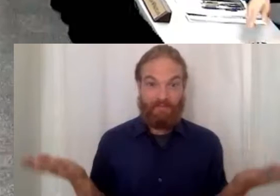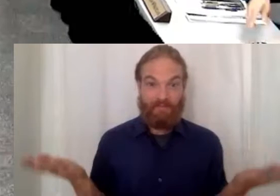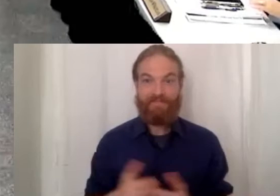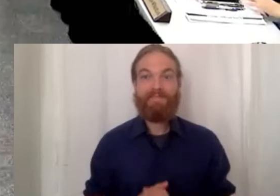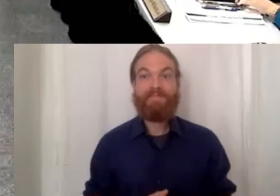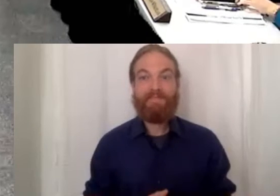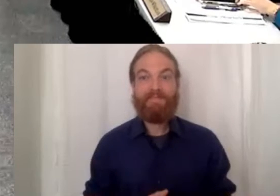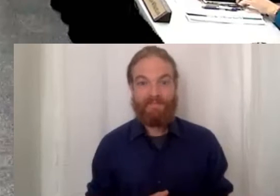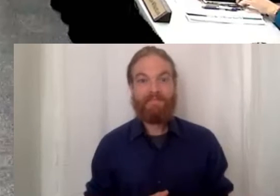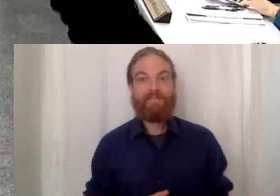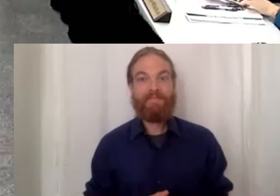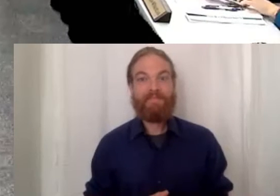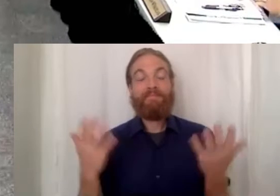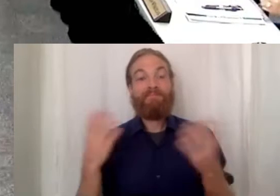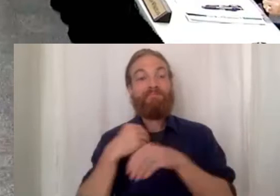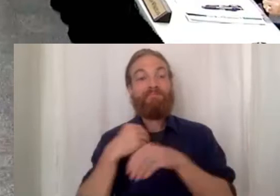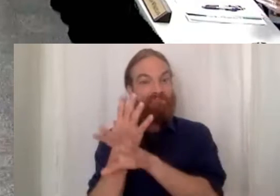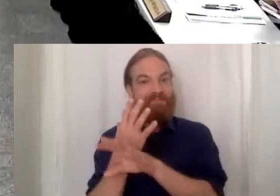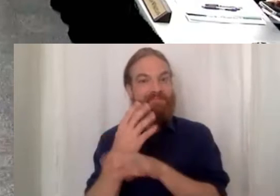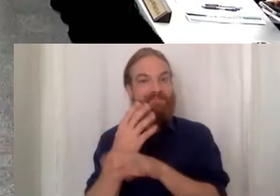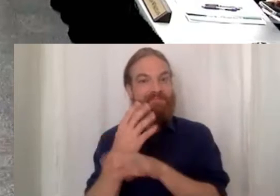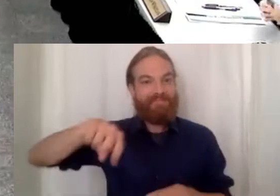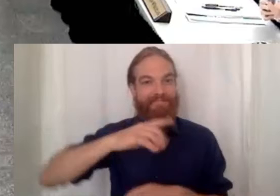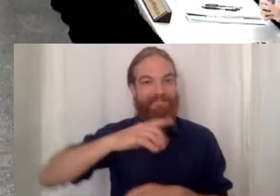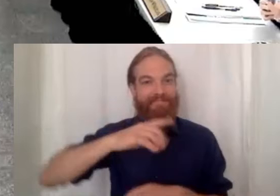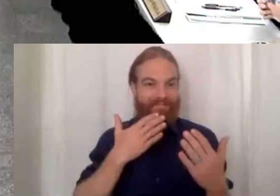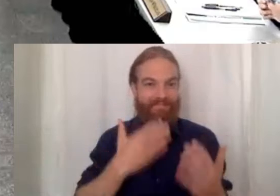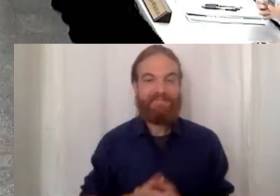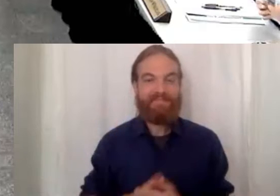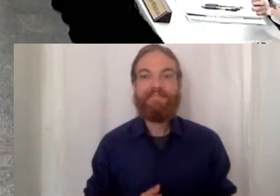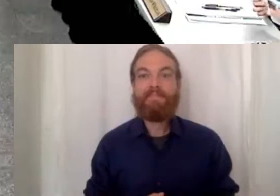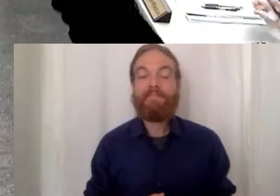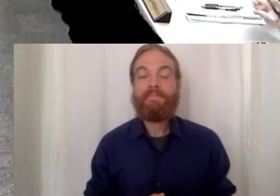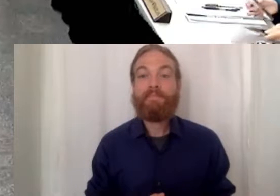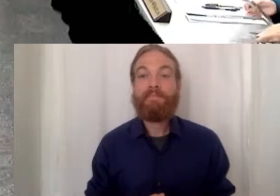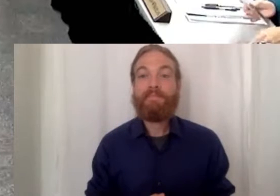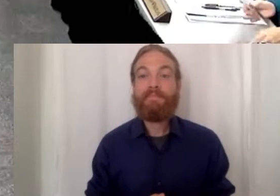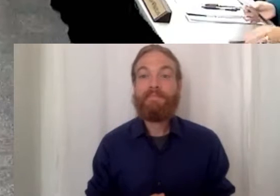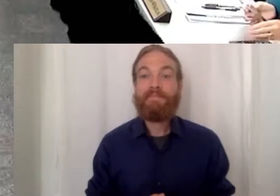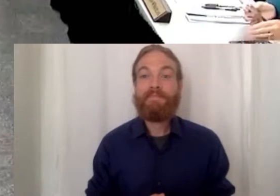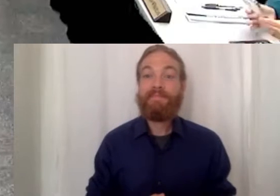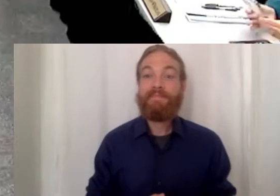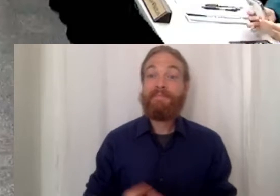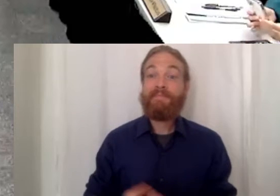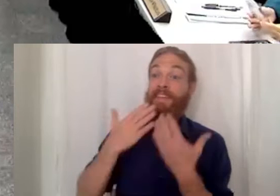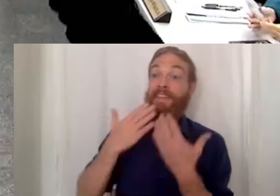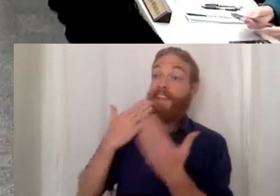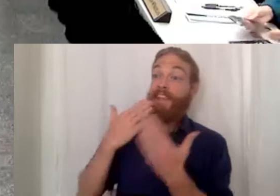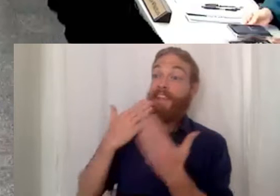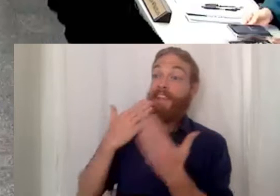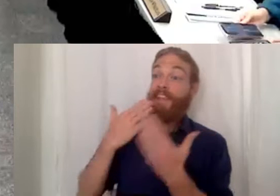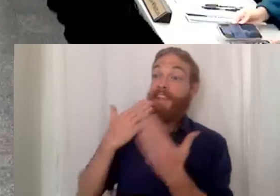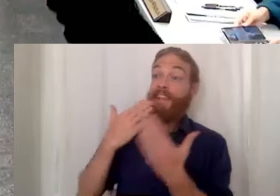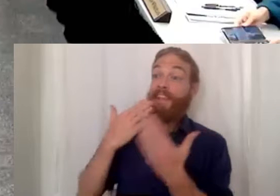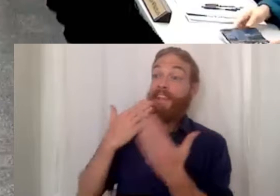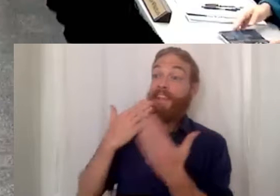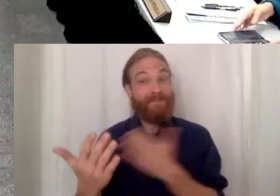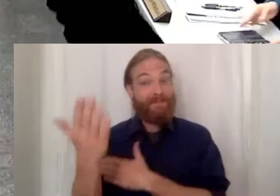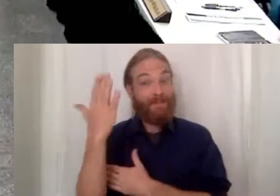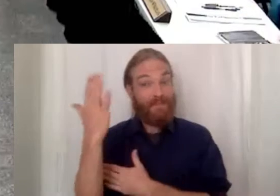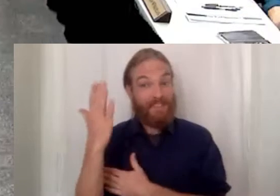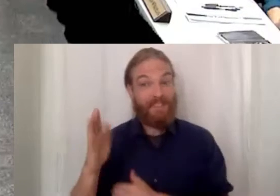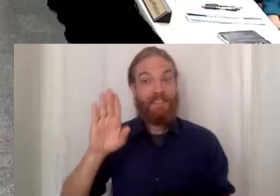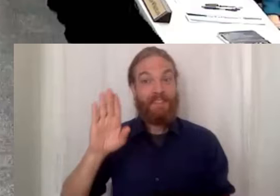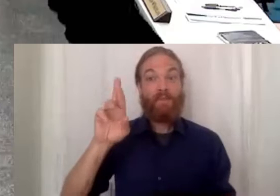Commissioner Bremer, thanks for signing in. I know you're supposed to be in two places at the same time. So thank you so much. Thank you